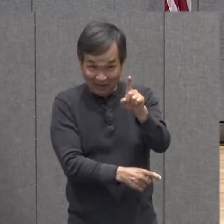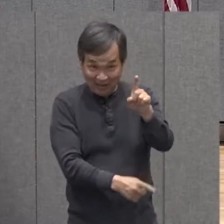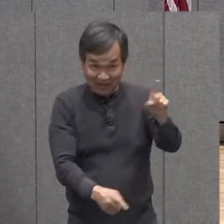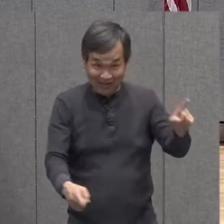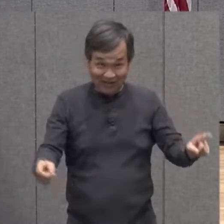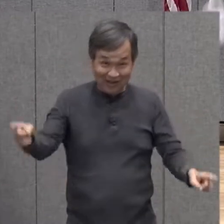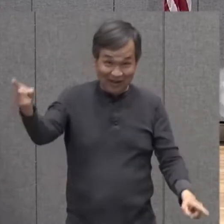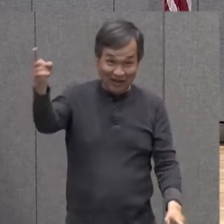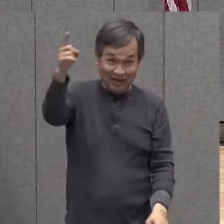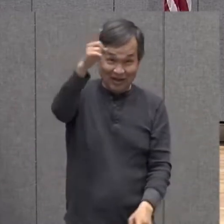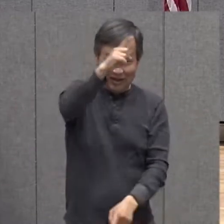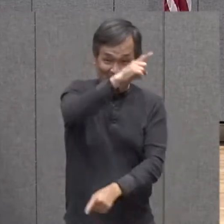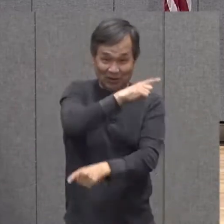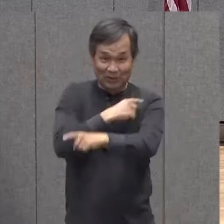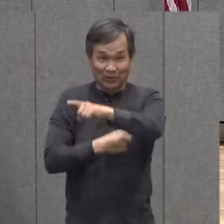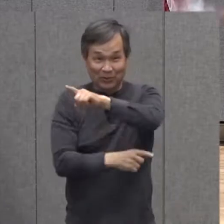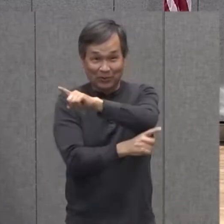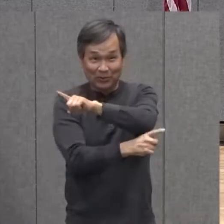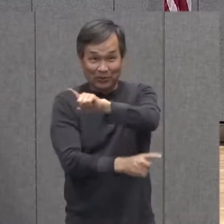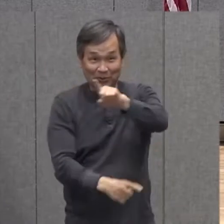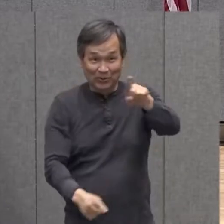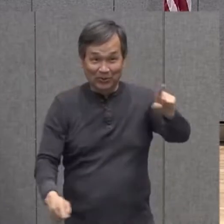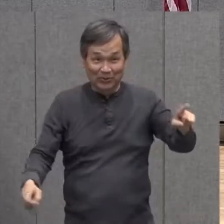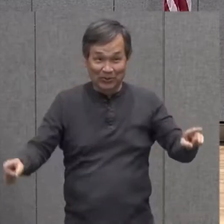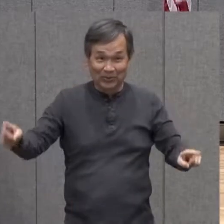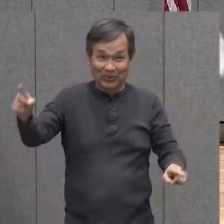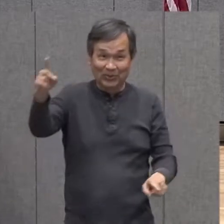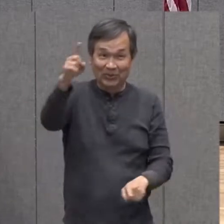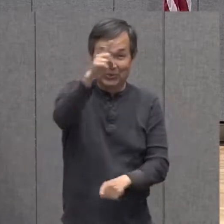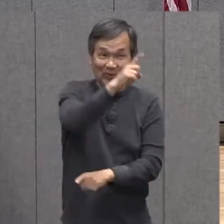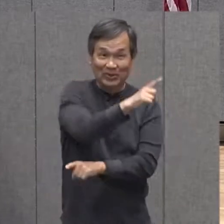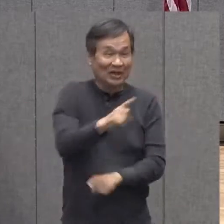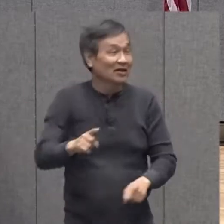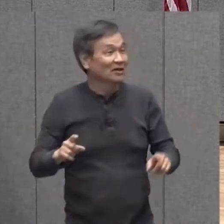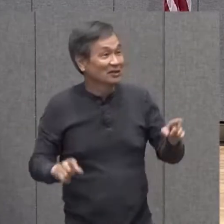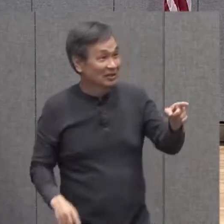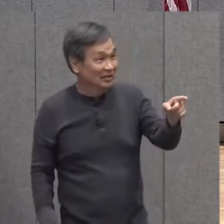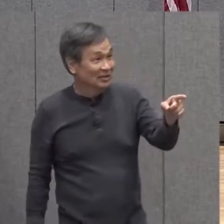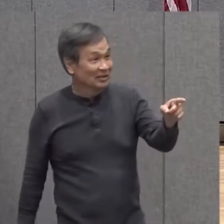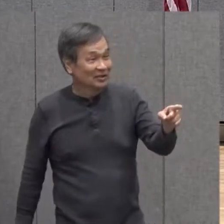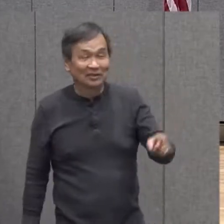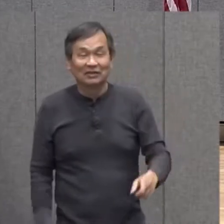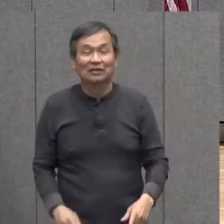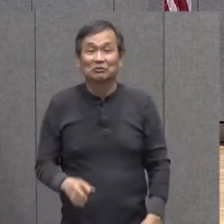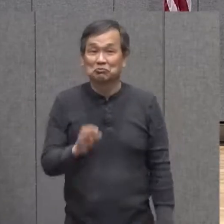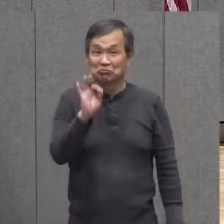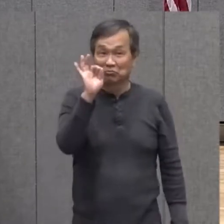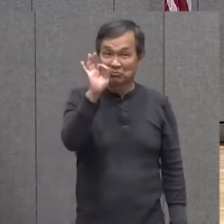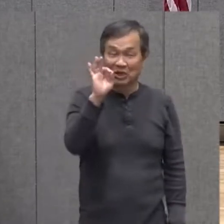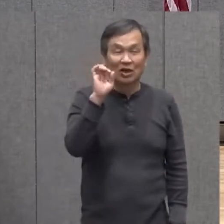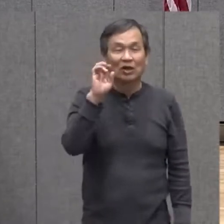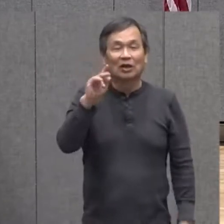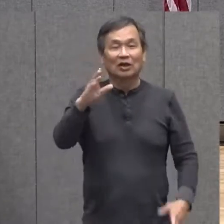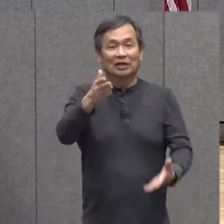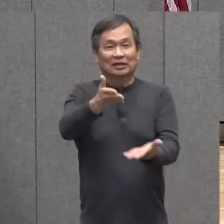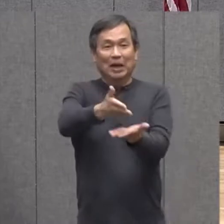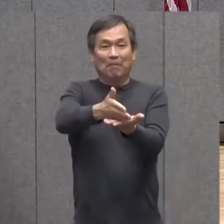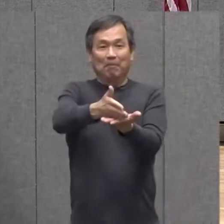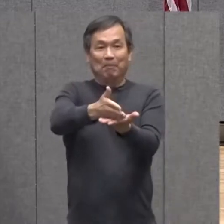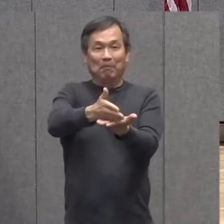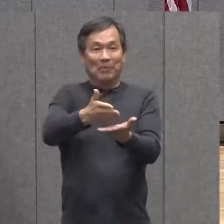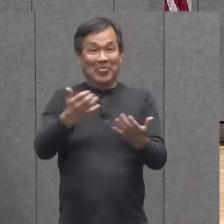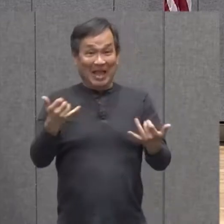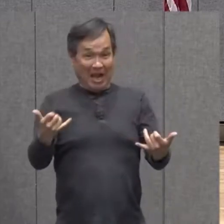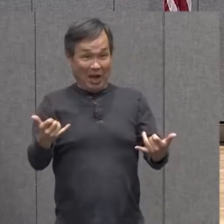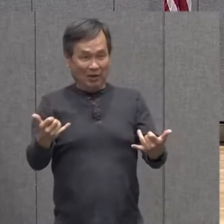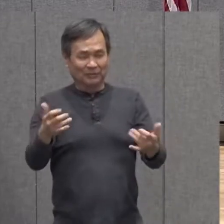the other Y way? ve al revés. Oh, ya parecen profesionales. Ah, that looks good, looks good. All right, go ahead and stop. Now,